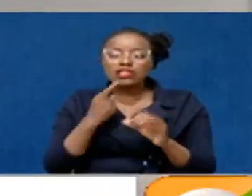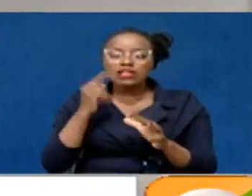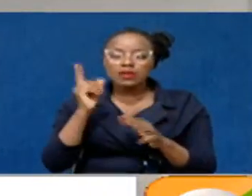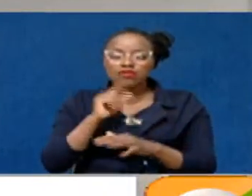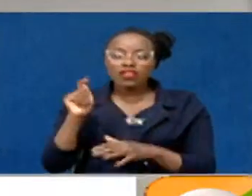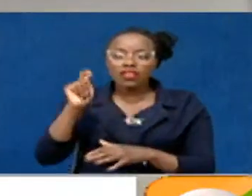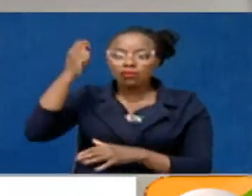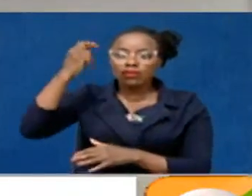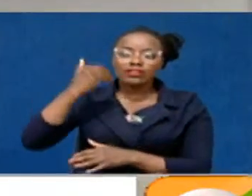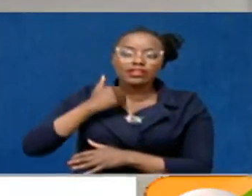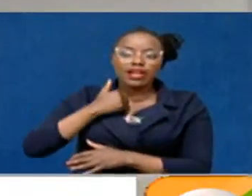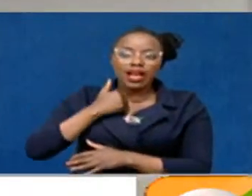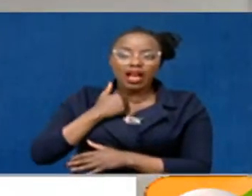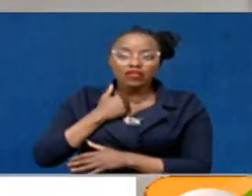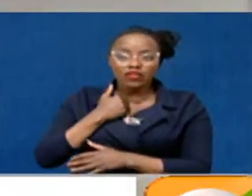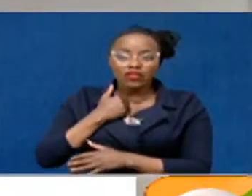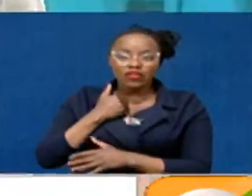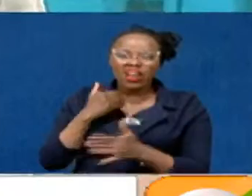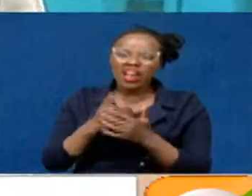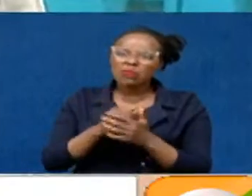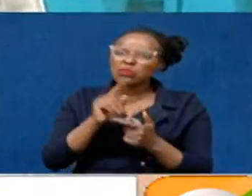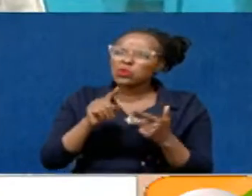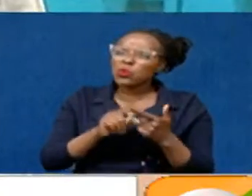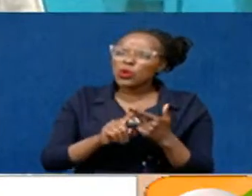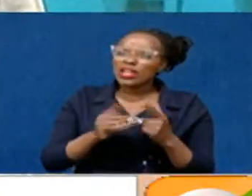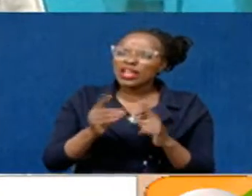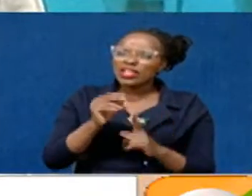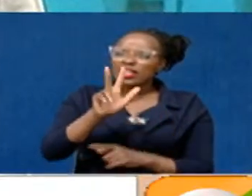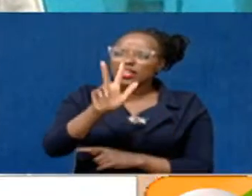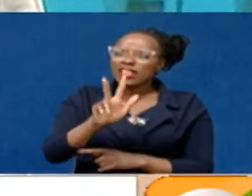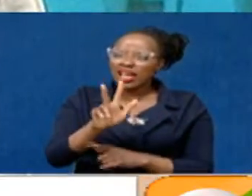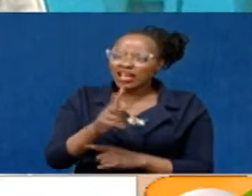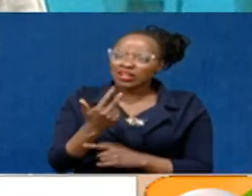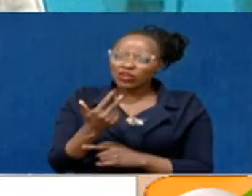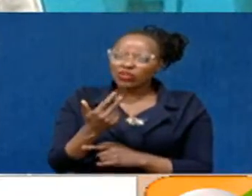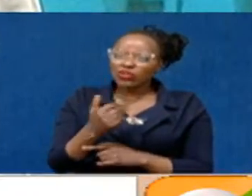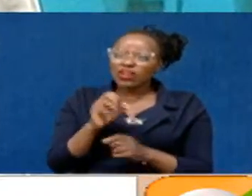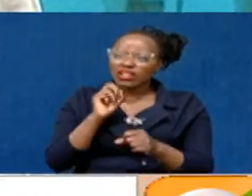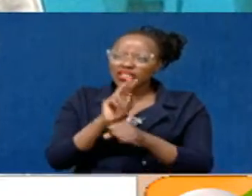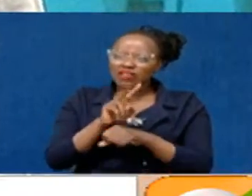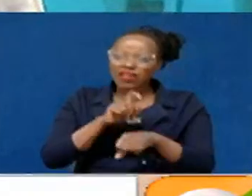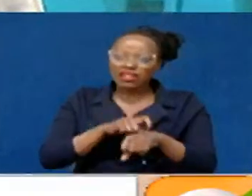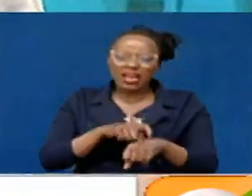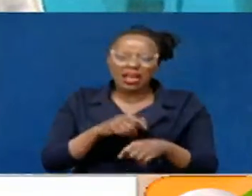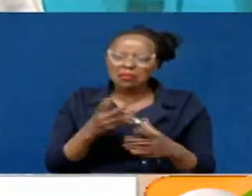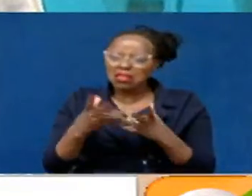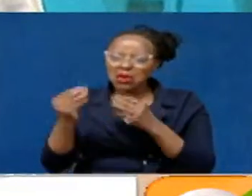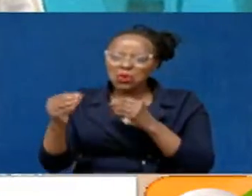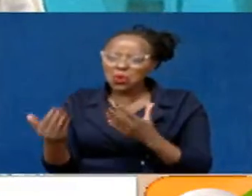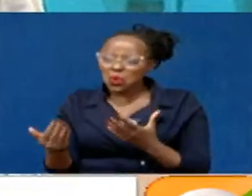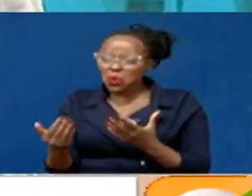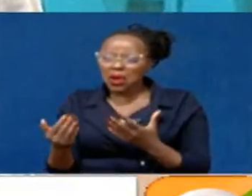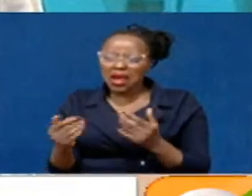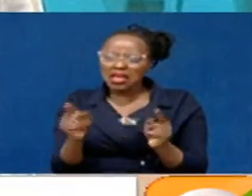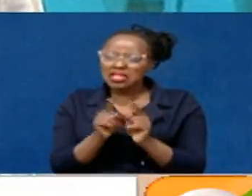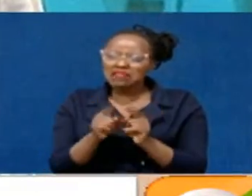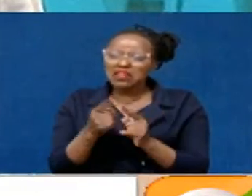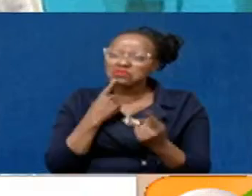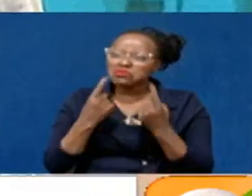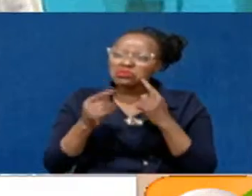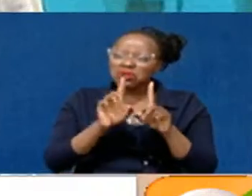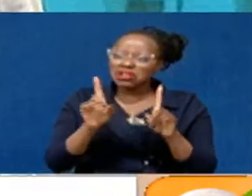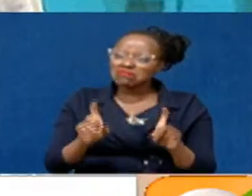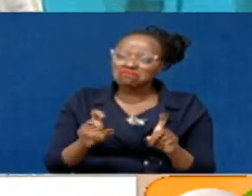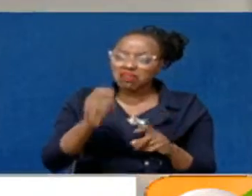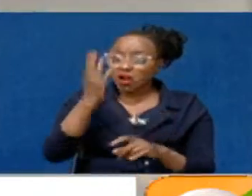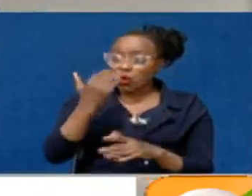that the president has up to, I think, 3rd of December when the MPs go away for him to speak.